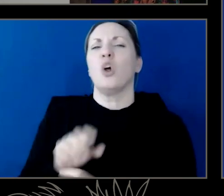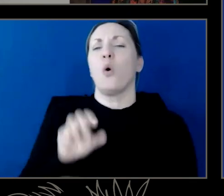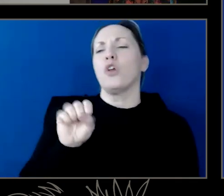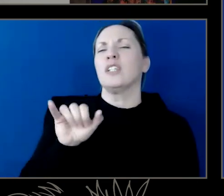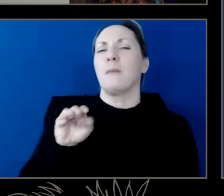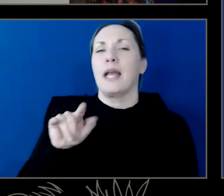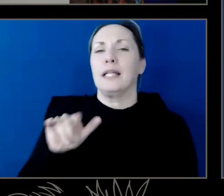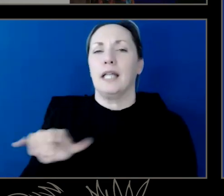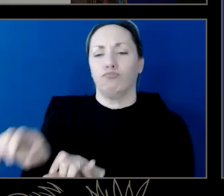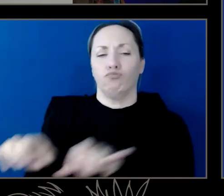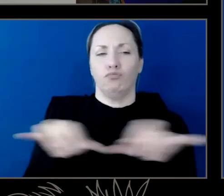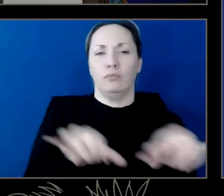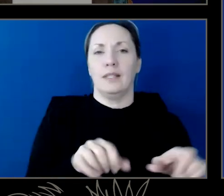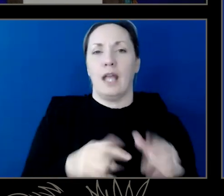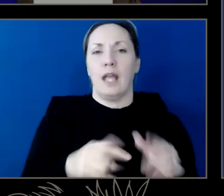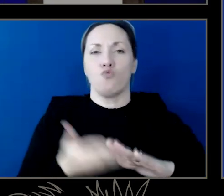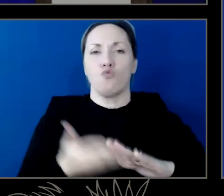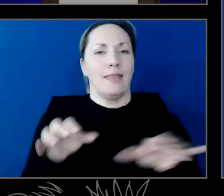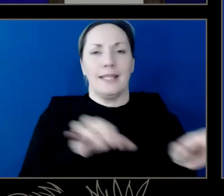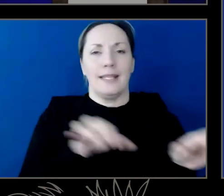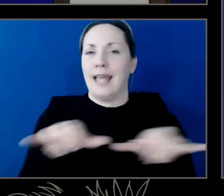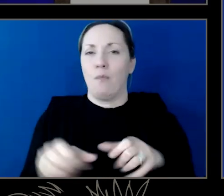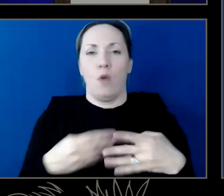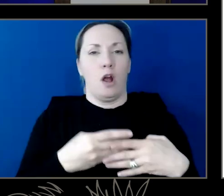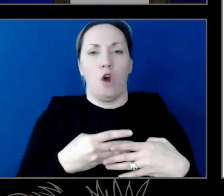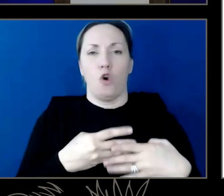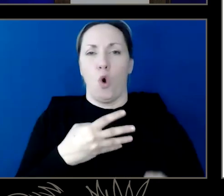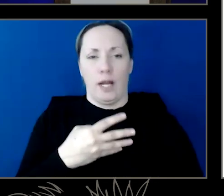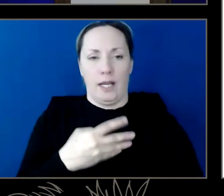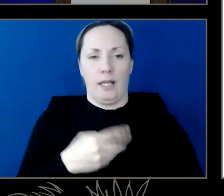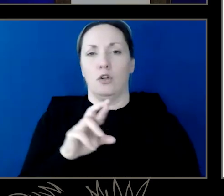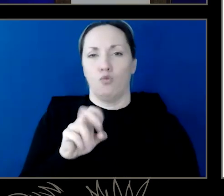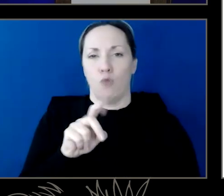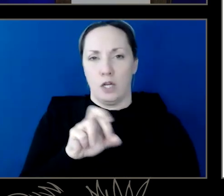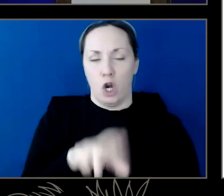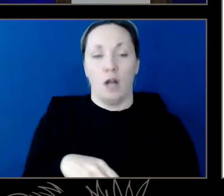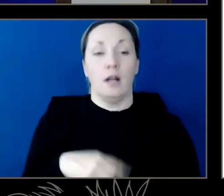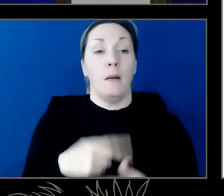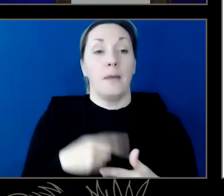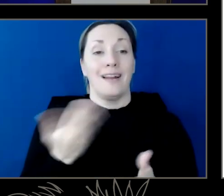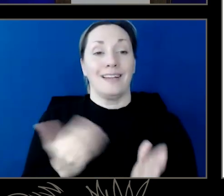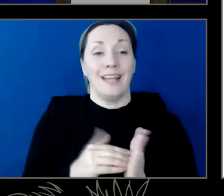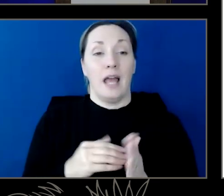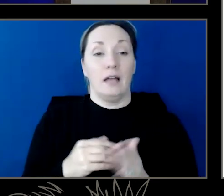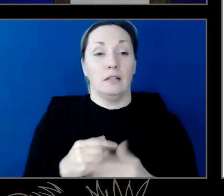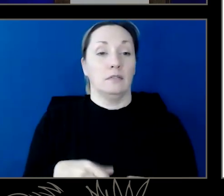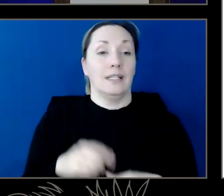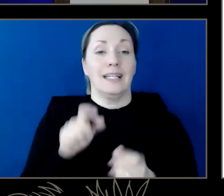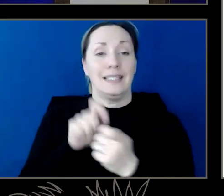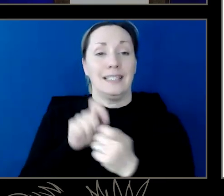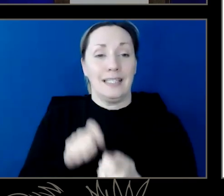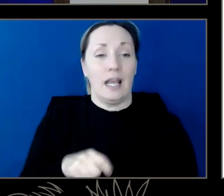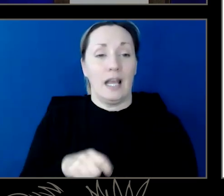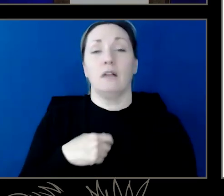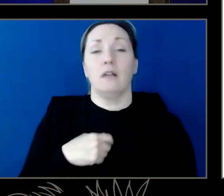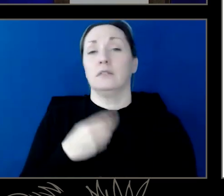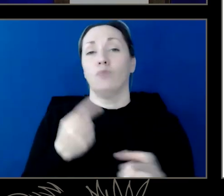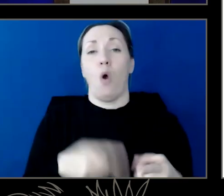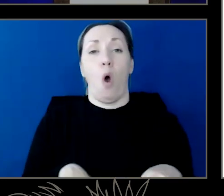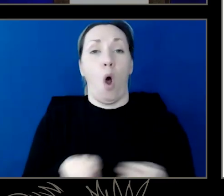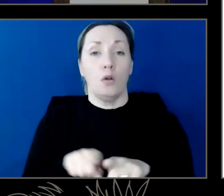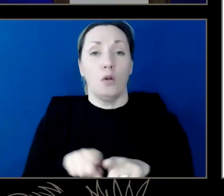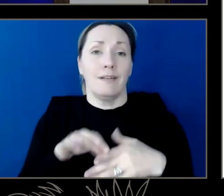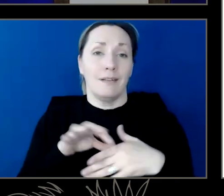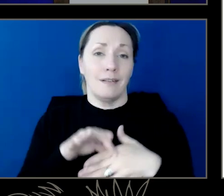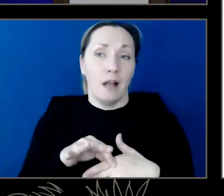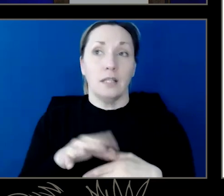in the exact same way that an accordion would render. And once again, details also fully supported, can also be used in your code